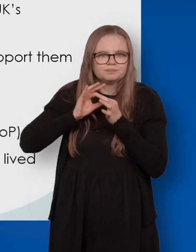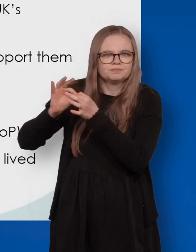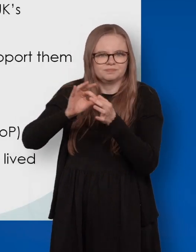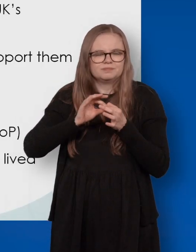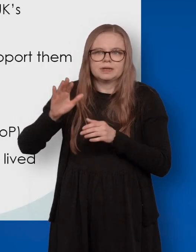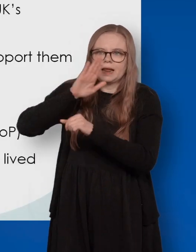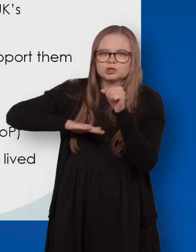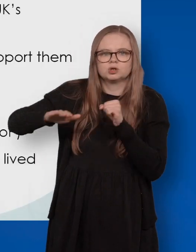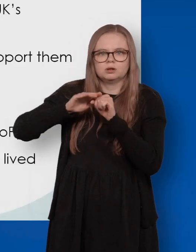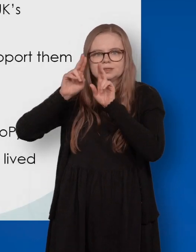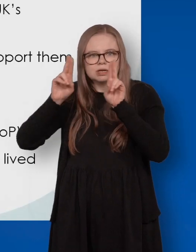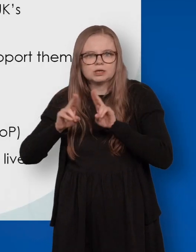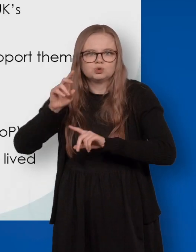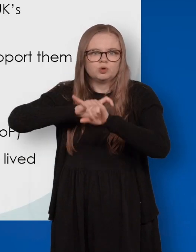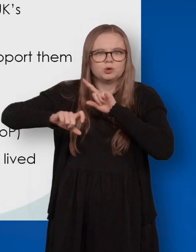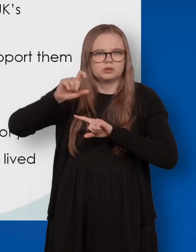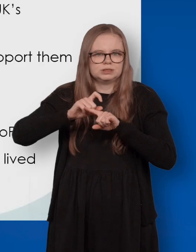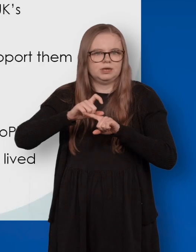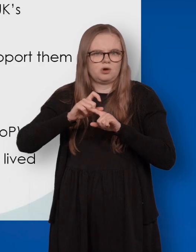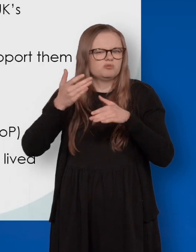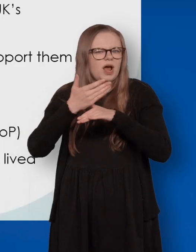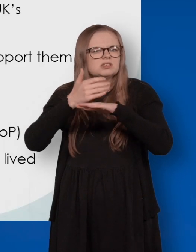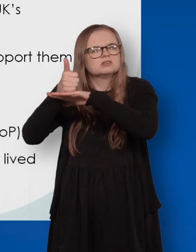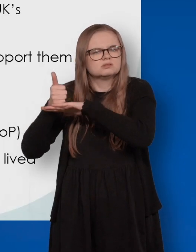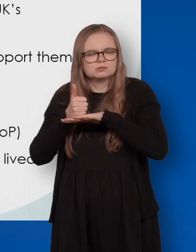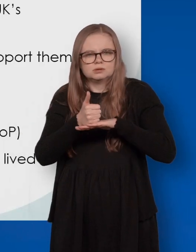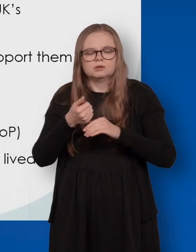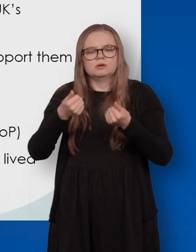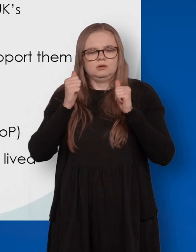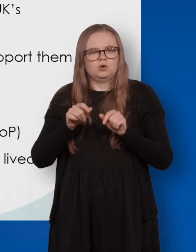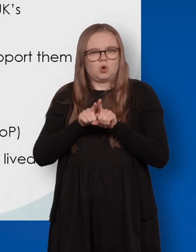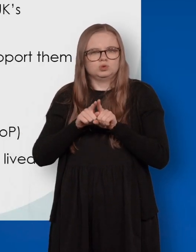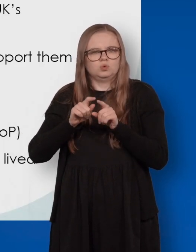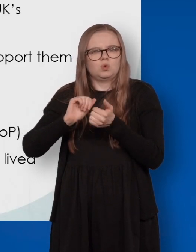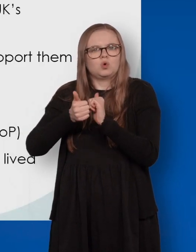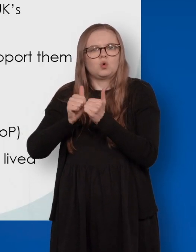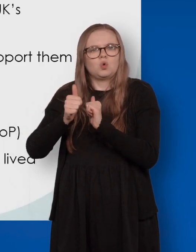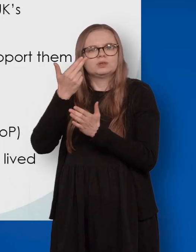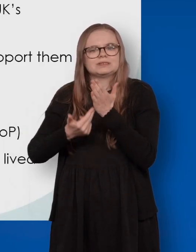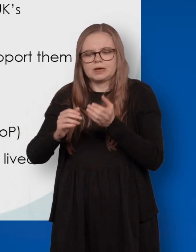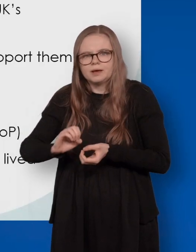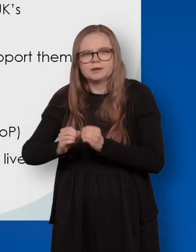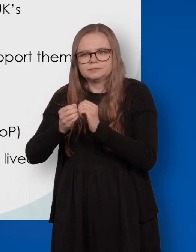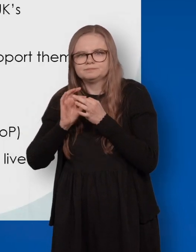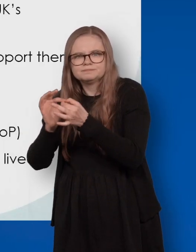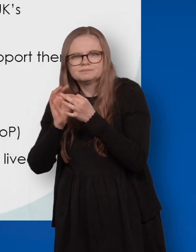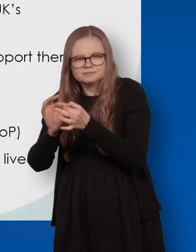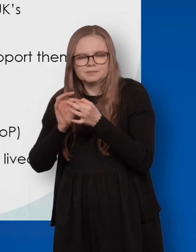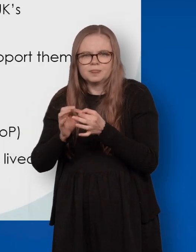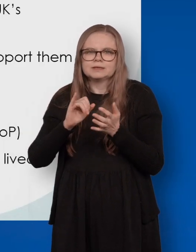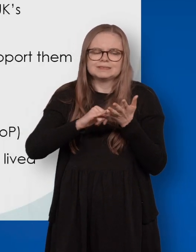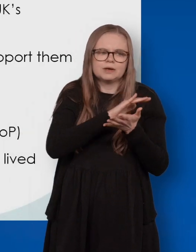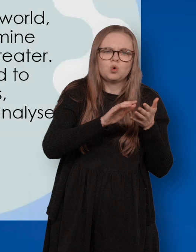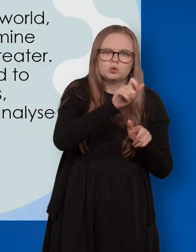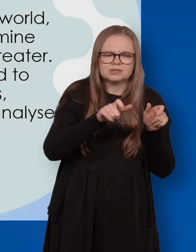and international communities of practice, and to use a co-design approach with stakeholders and people with lived